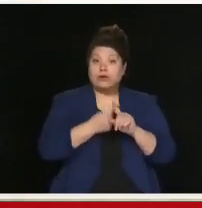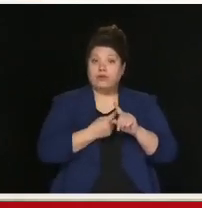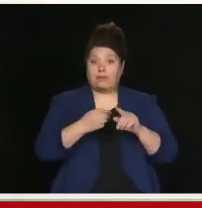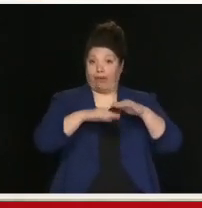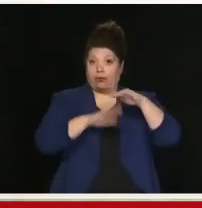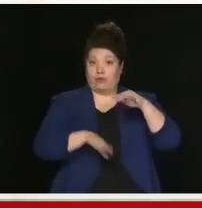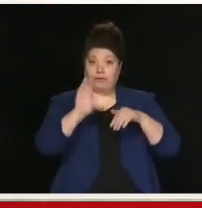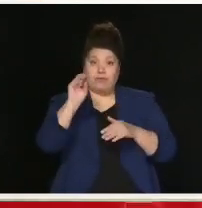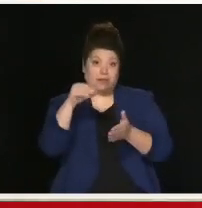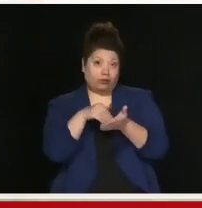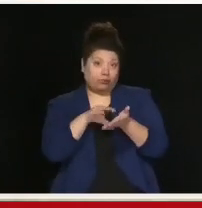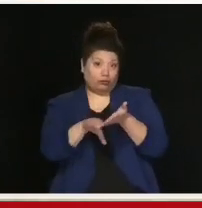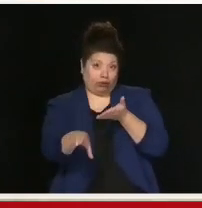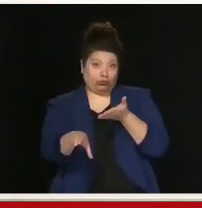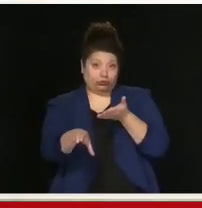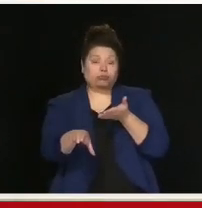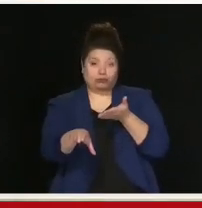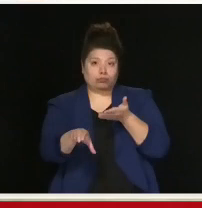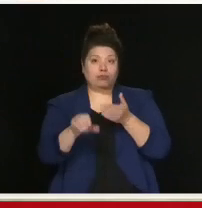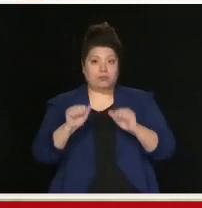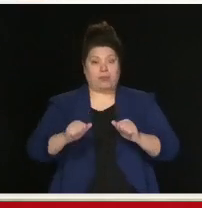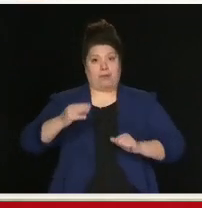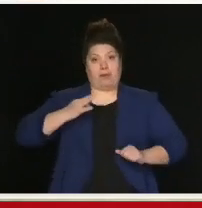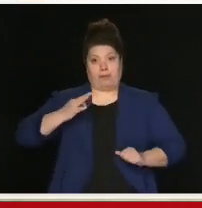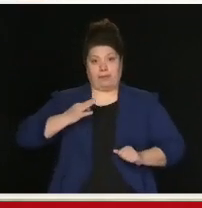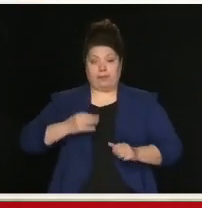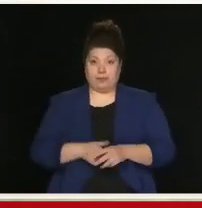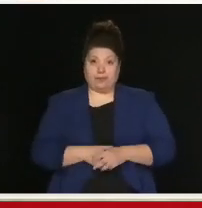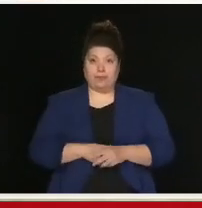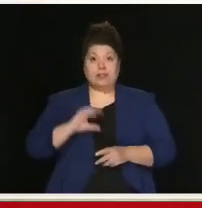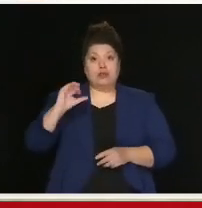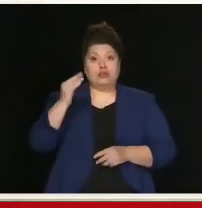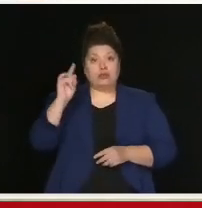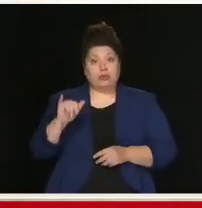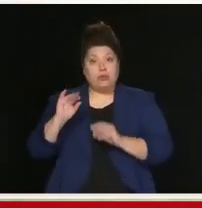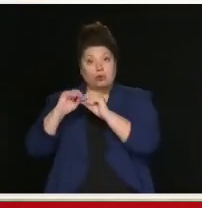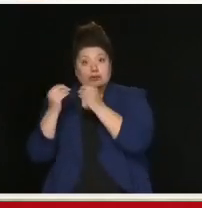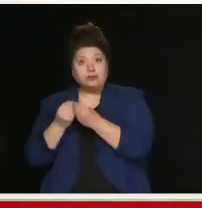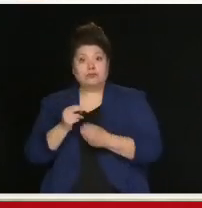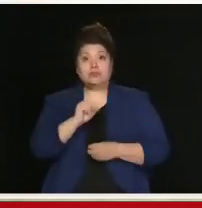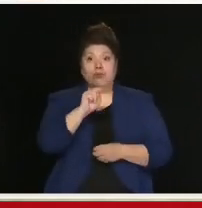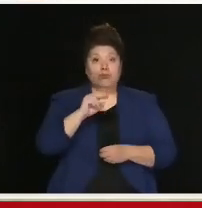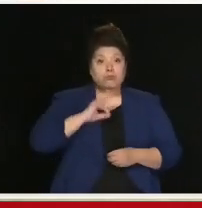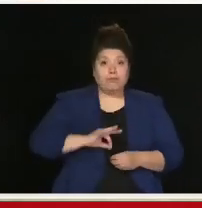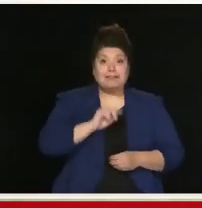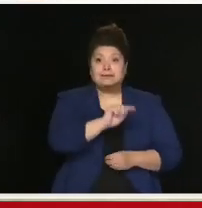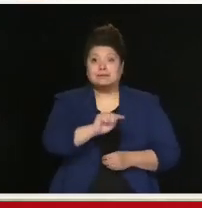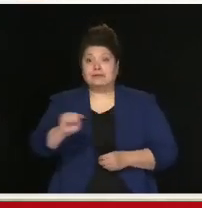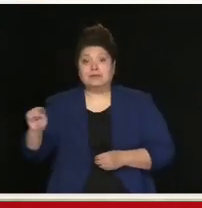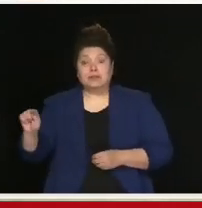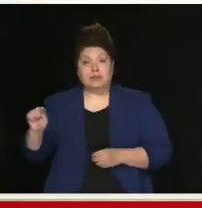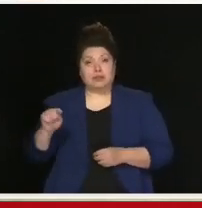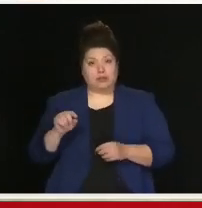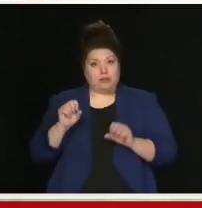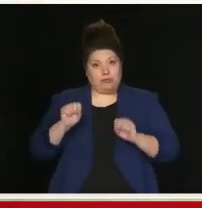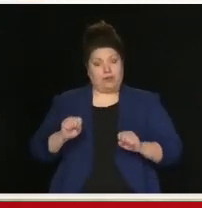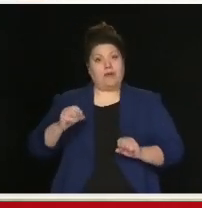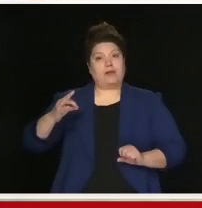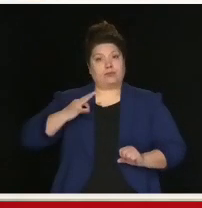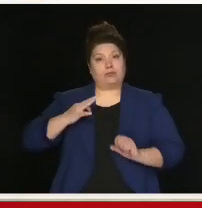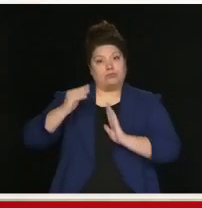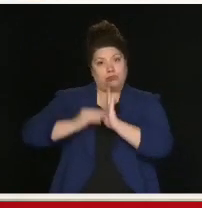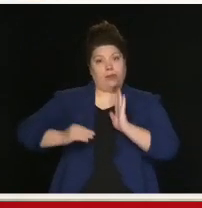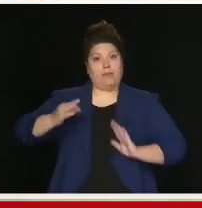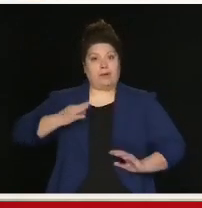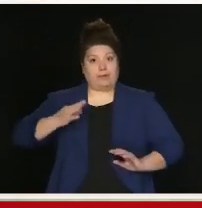to $50,000. Organizations, charities, and non-profit organizations will all also